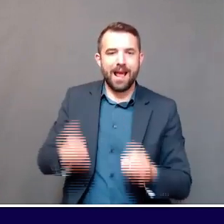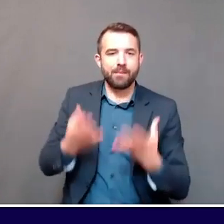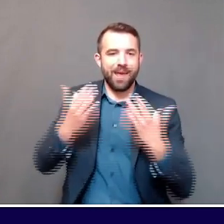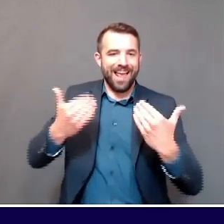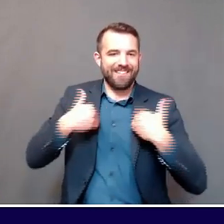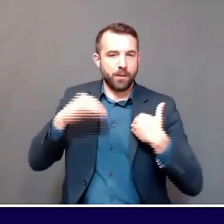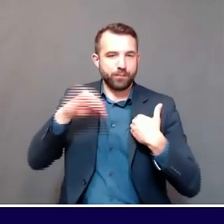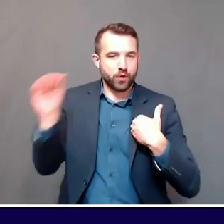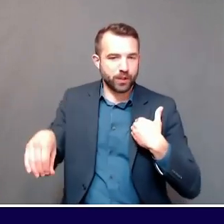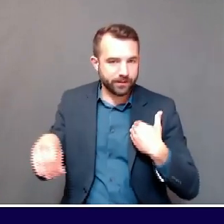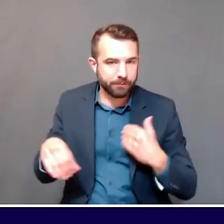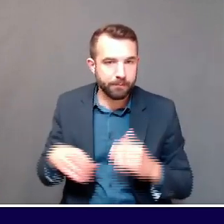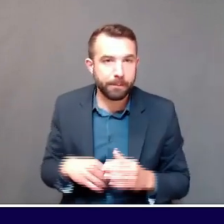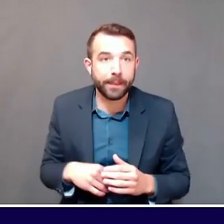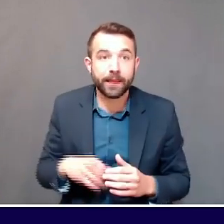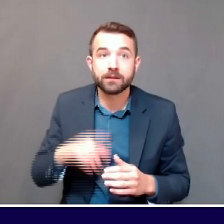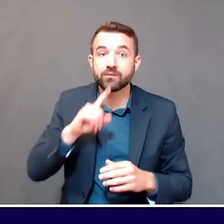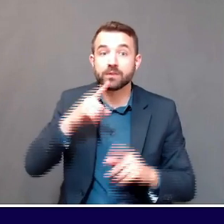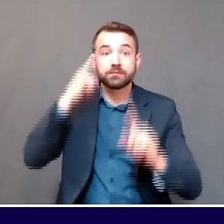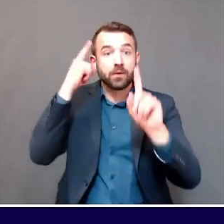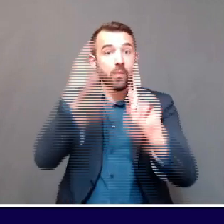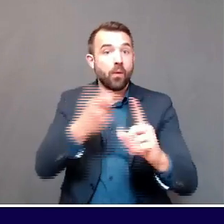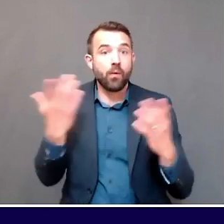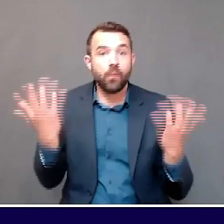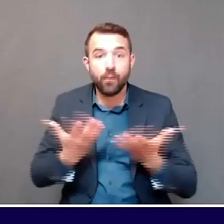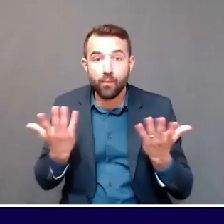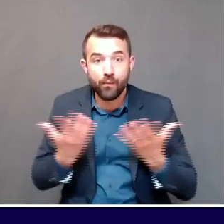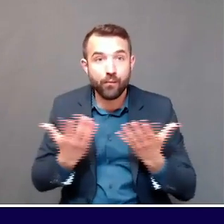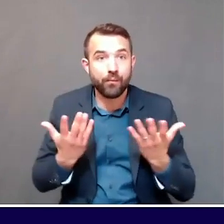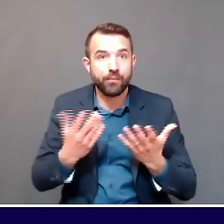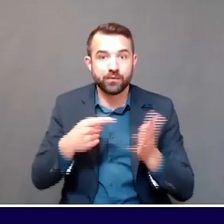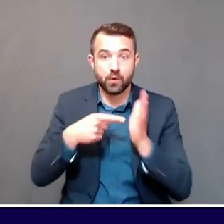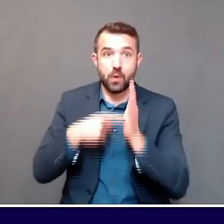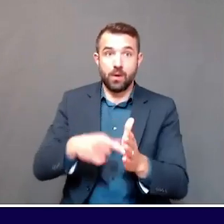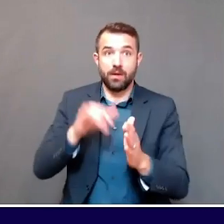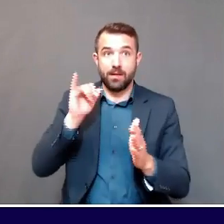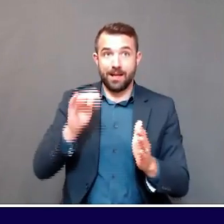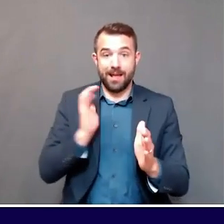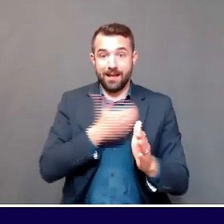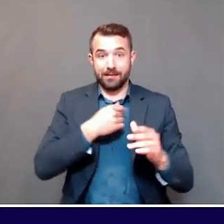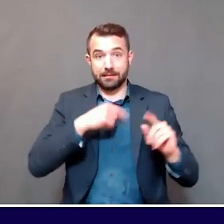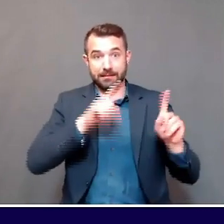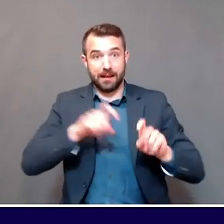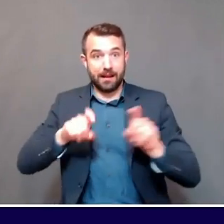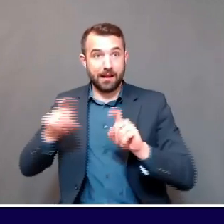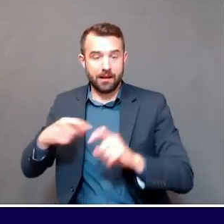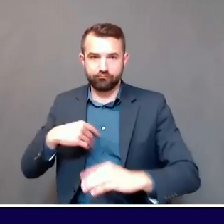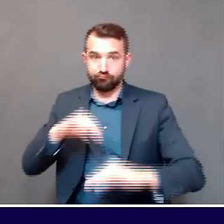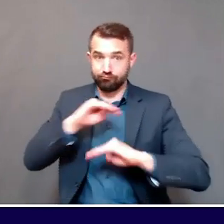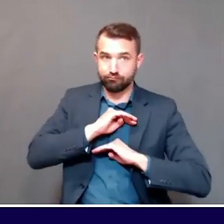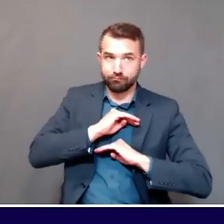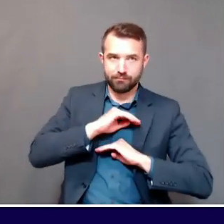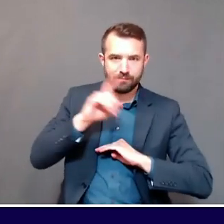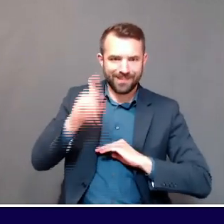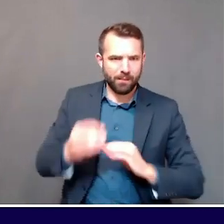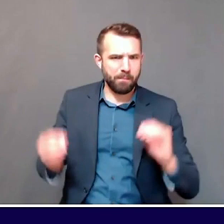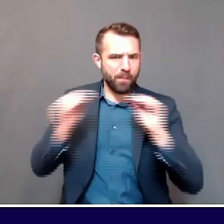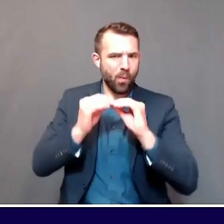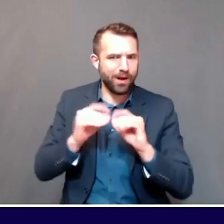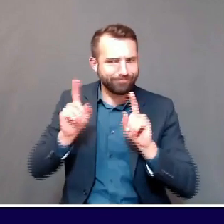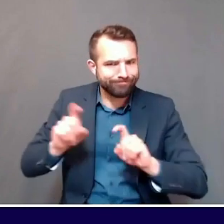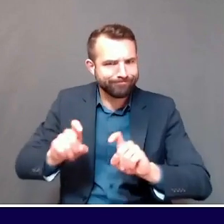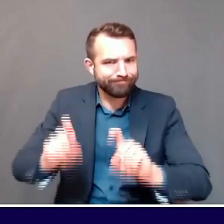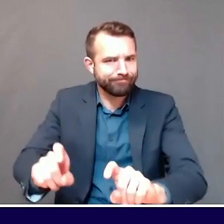the net that we are casting with our testing is broad enough. According to many authorities, including the World Health